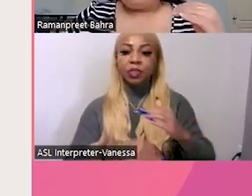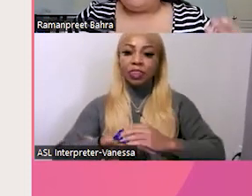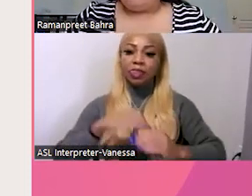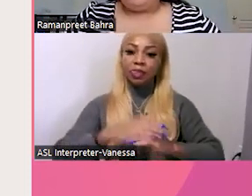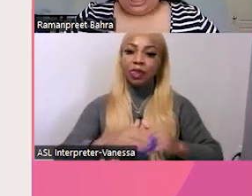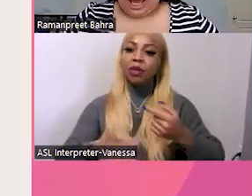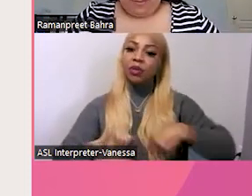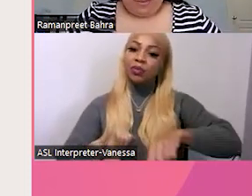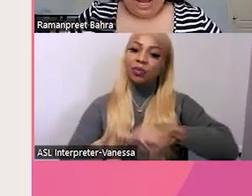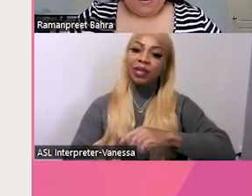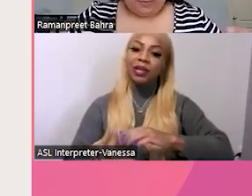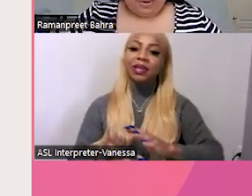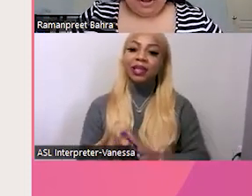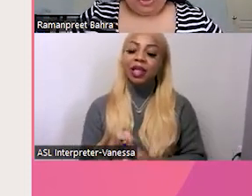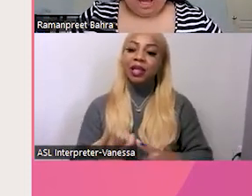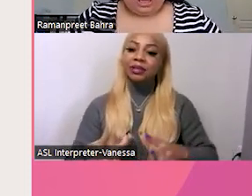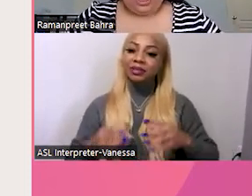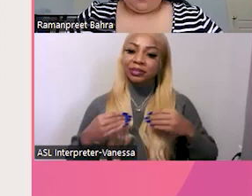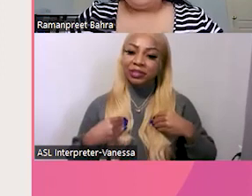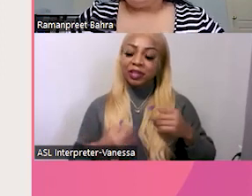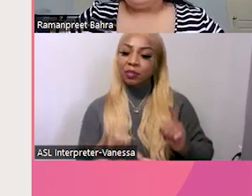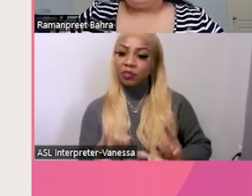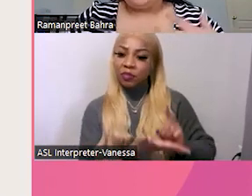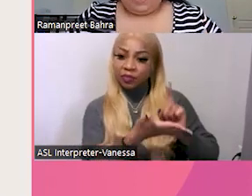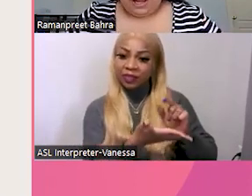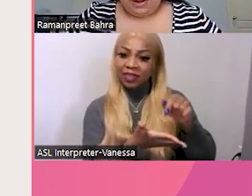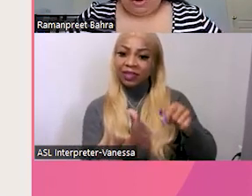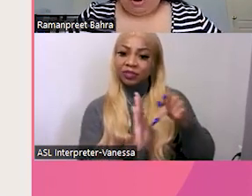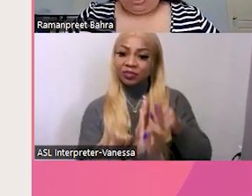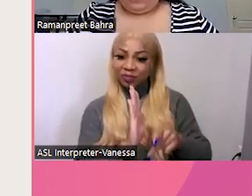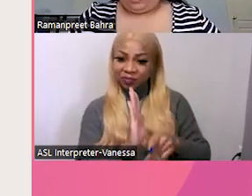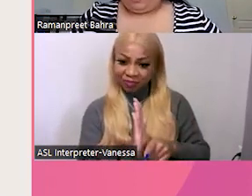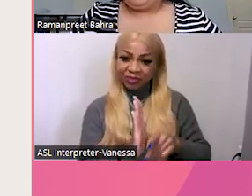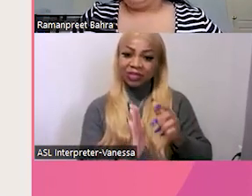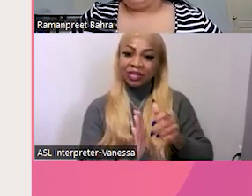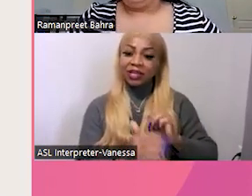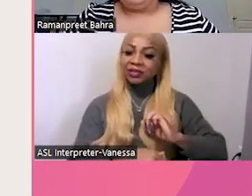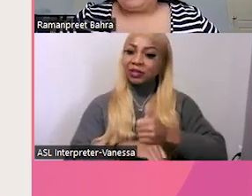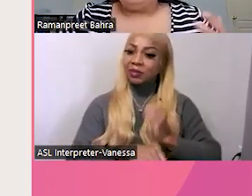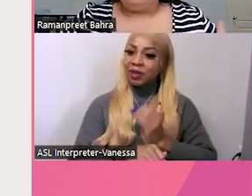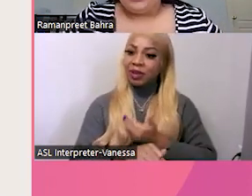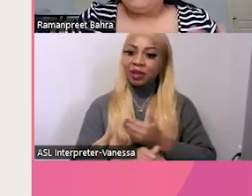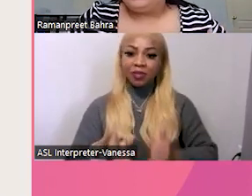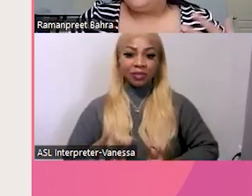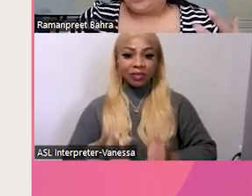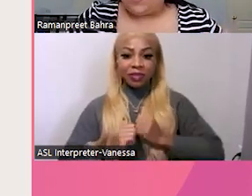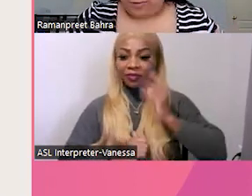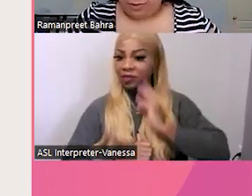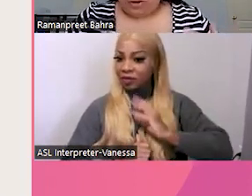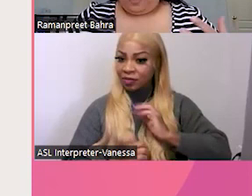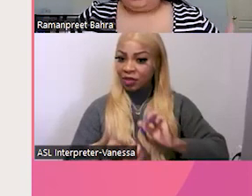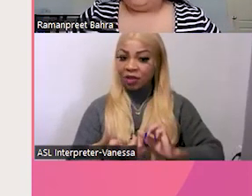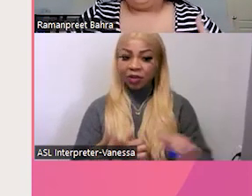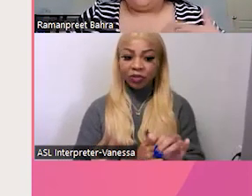we gratefully embrace the privilege that this principle brings into our lived experiences and the ways it shapes